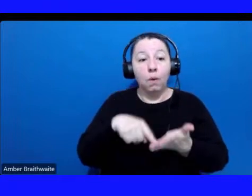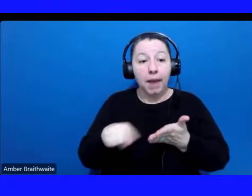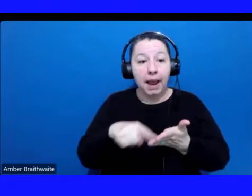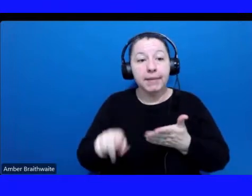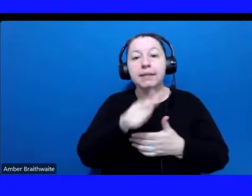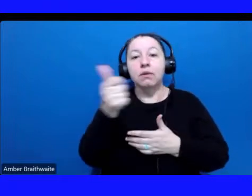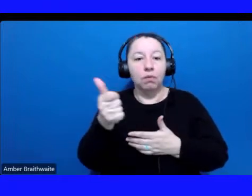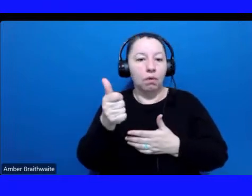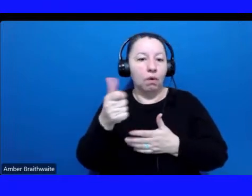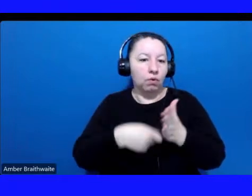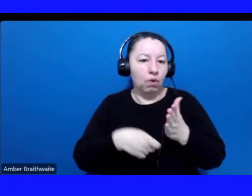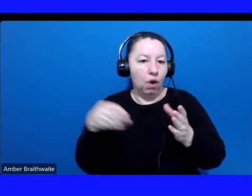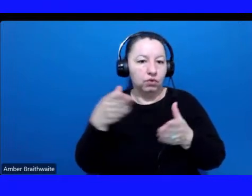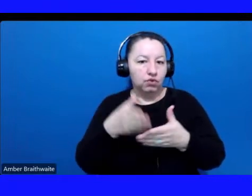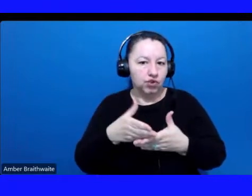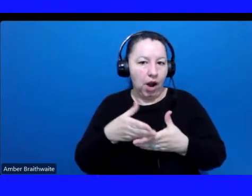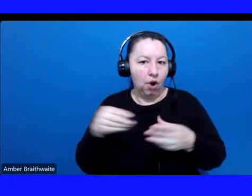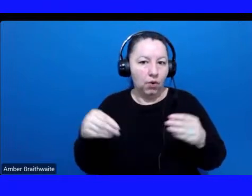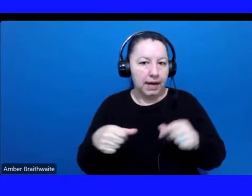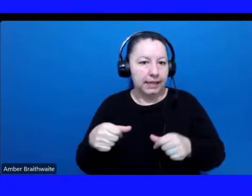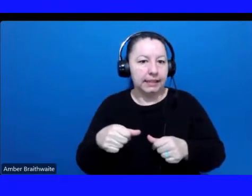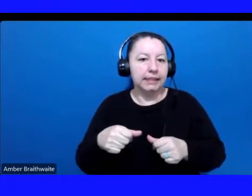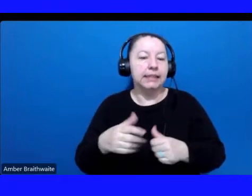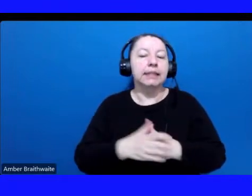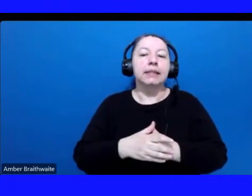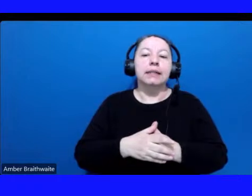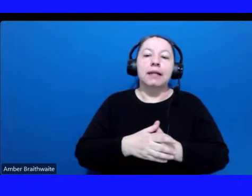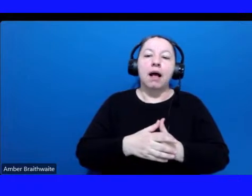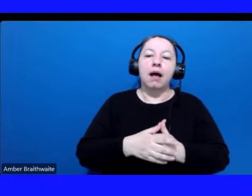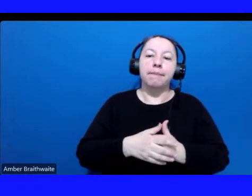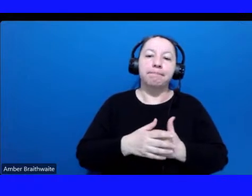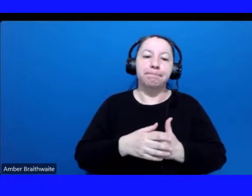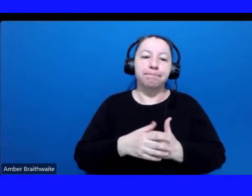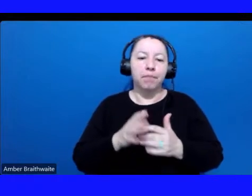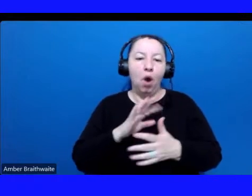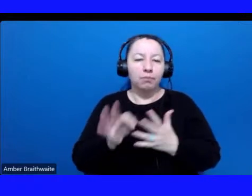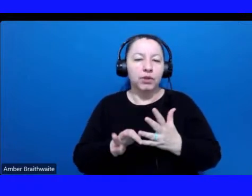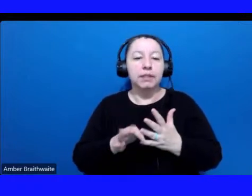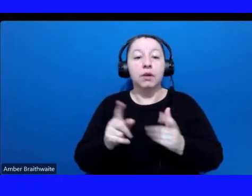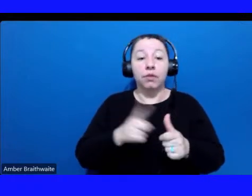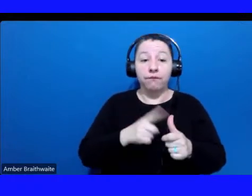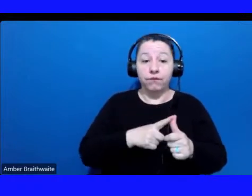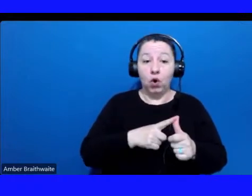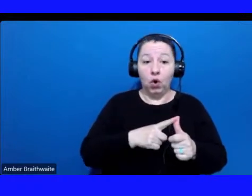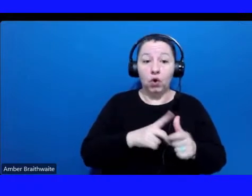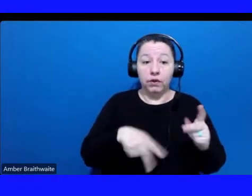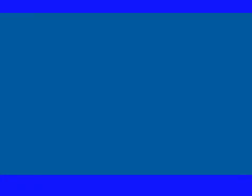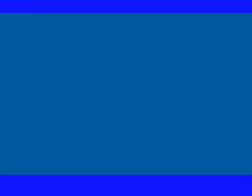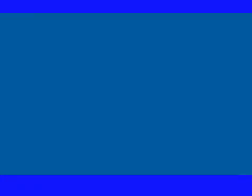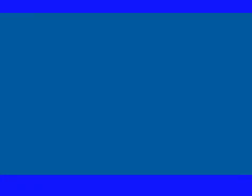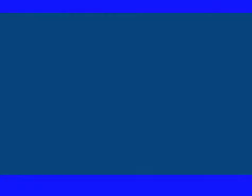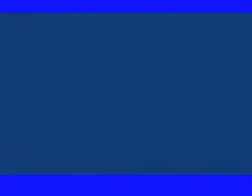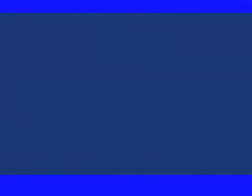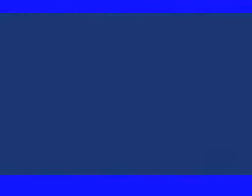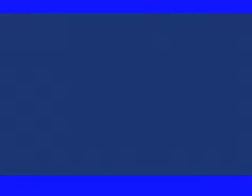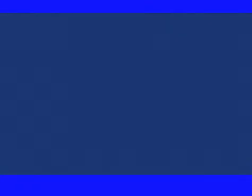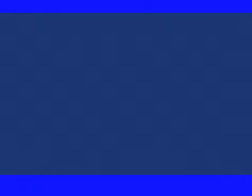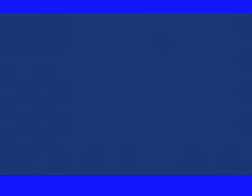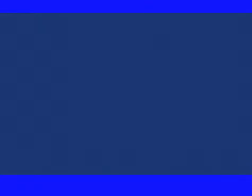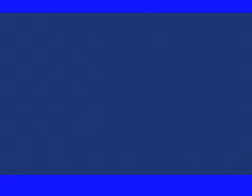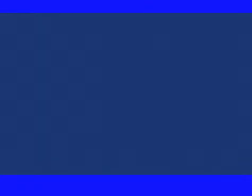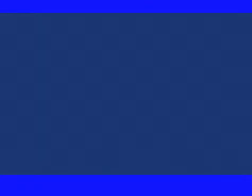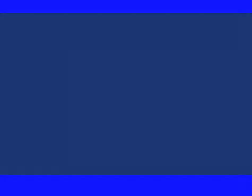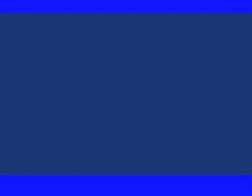implementation as of February 1 of this year in a telehealth initiative This is a value-added service, separate